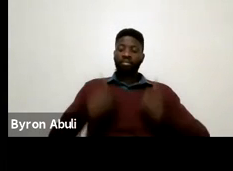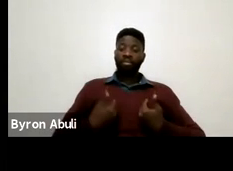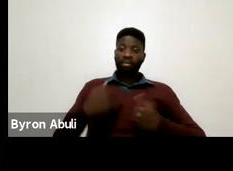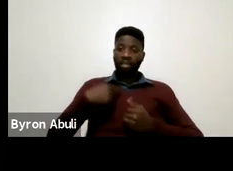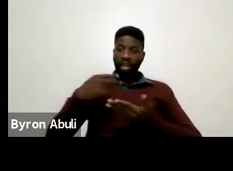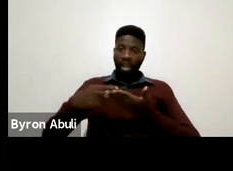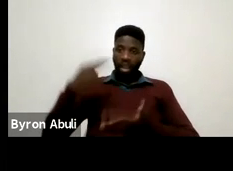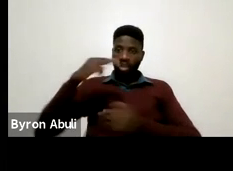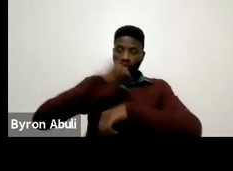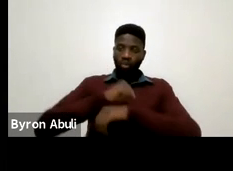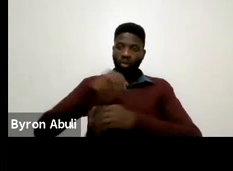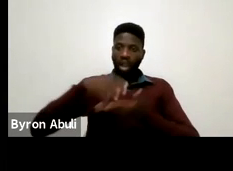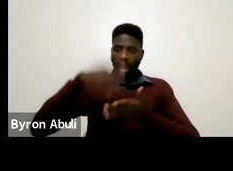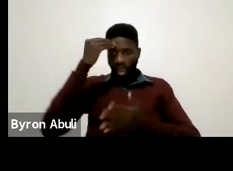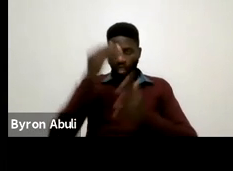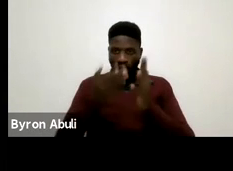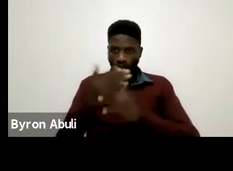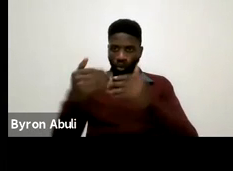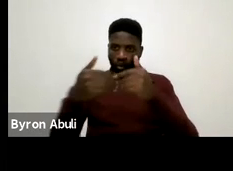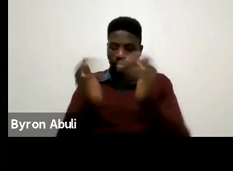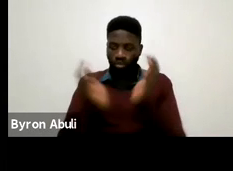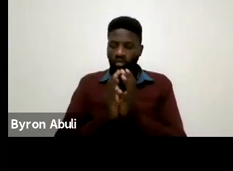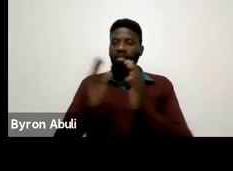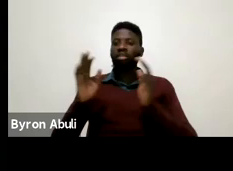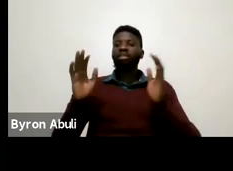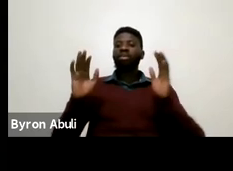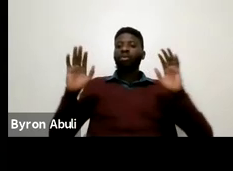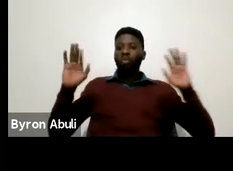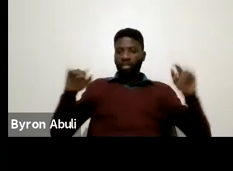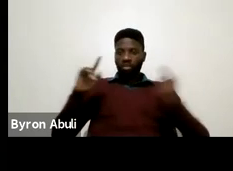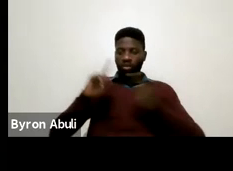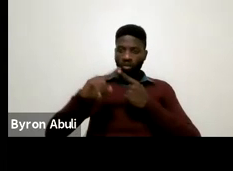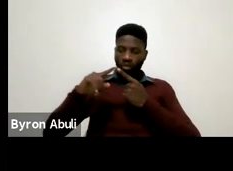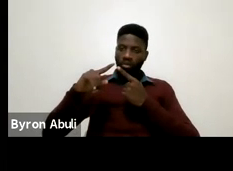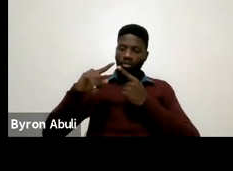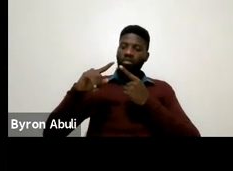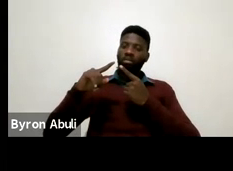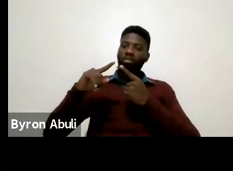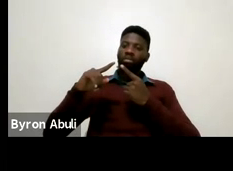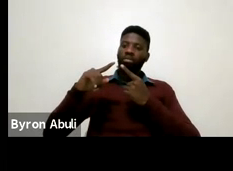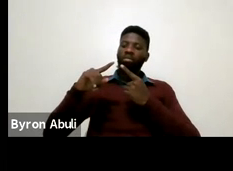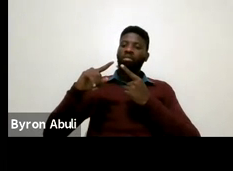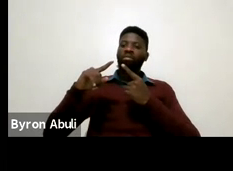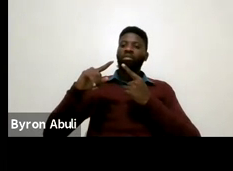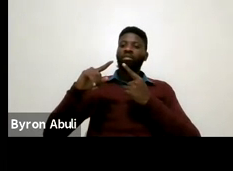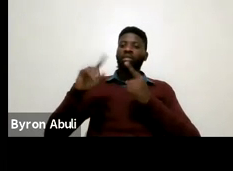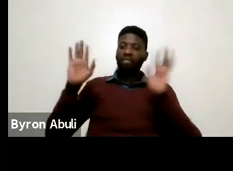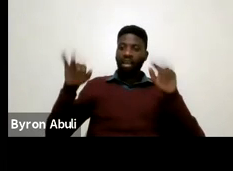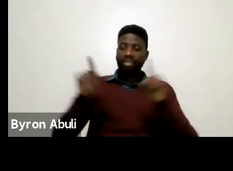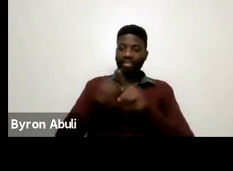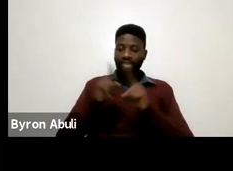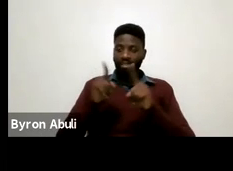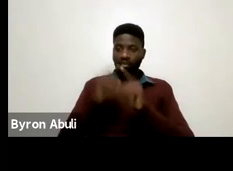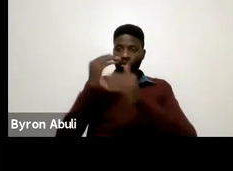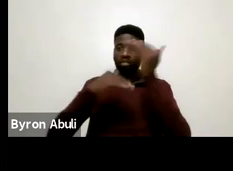community, Wings to Fly, and currently in my university, I'm being paid for by Cooperative Bank. And one day,